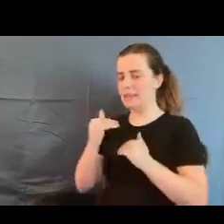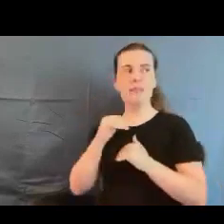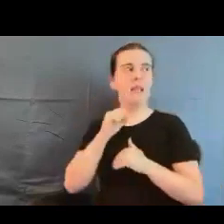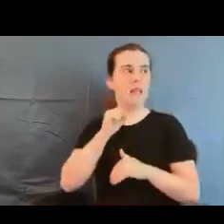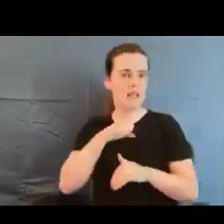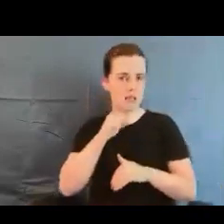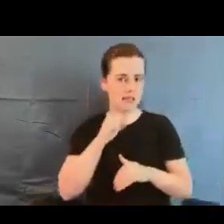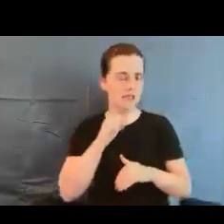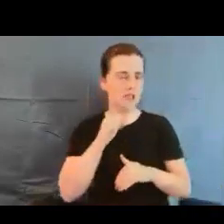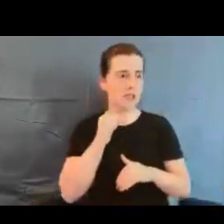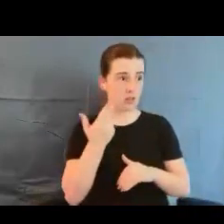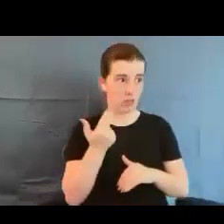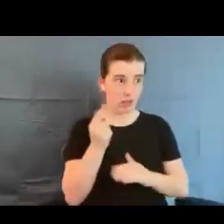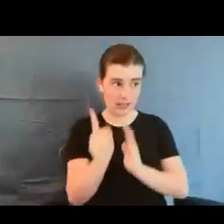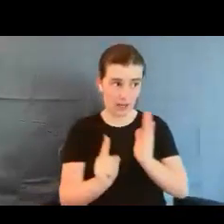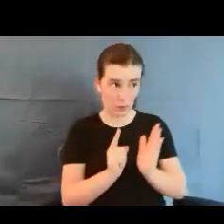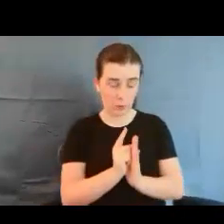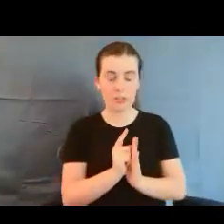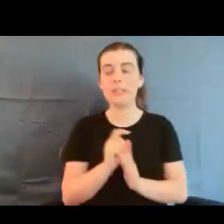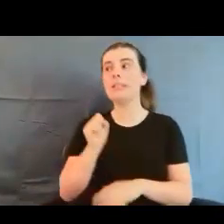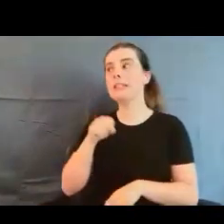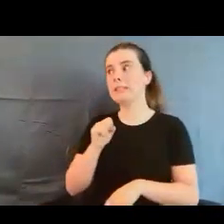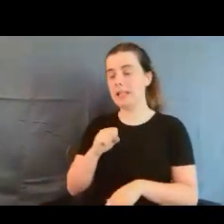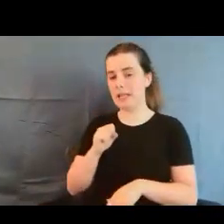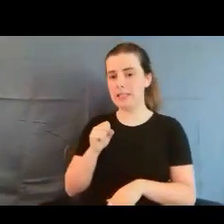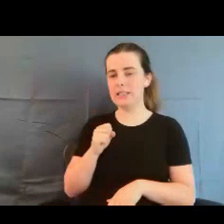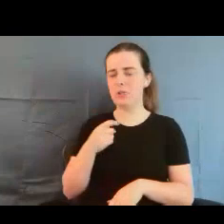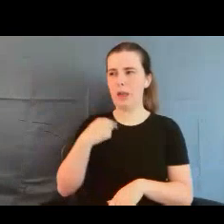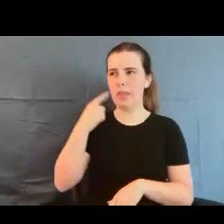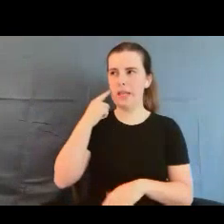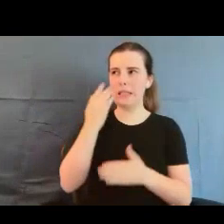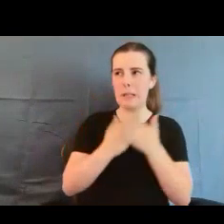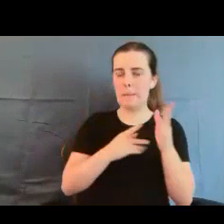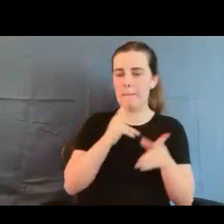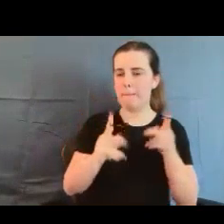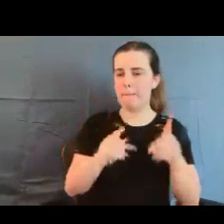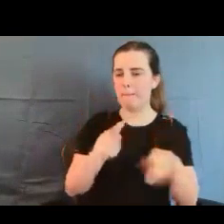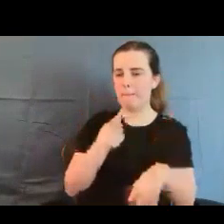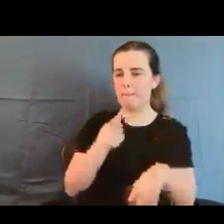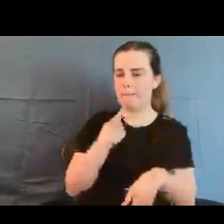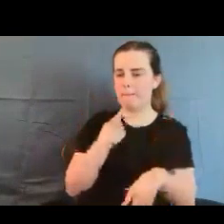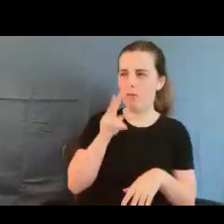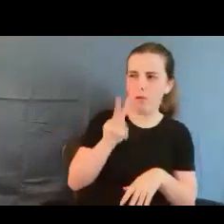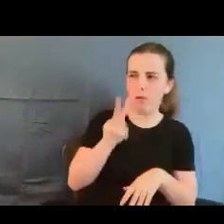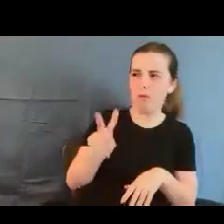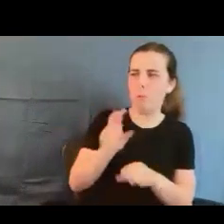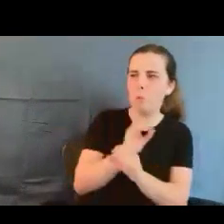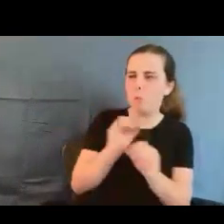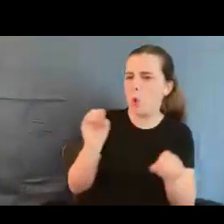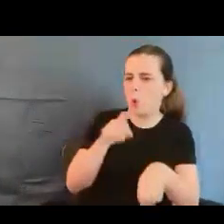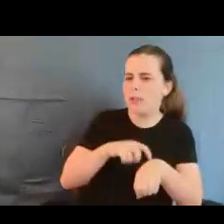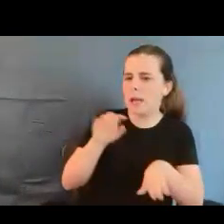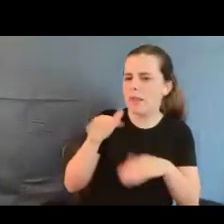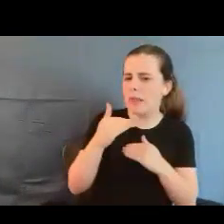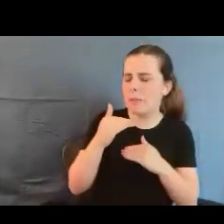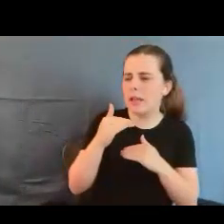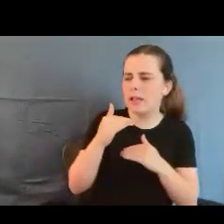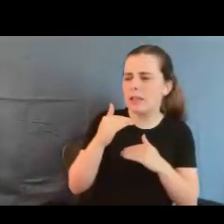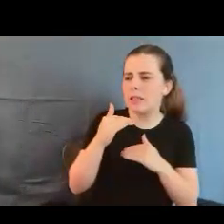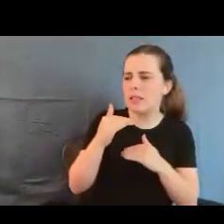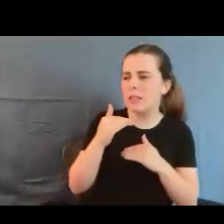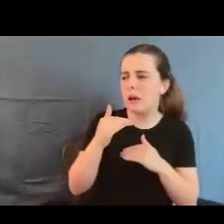13 hours. yeah, so I think some people were saying that they saw that there's no time limit as long as you hit